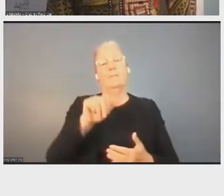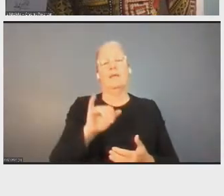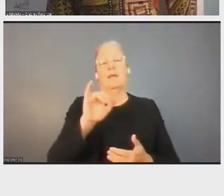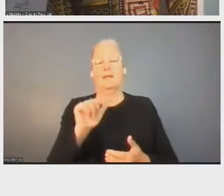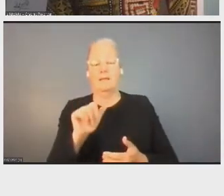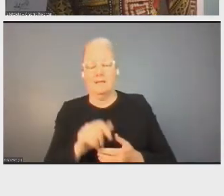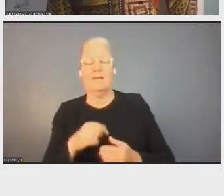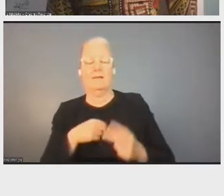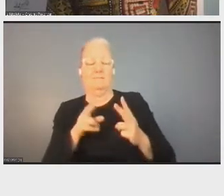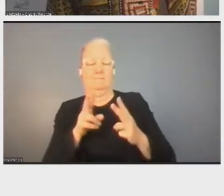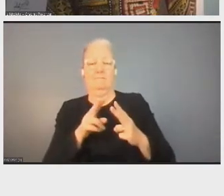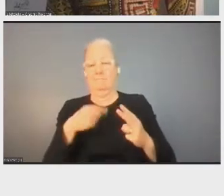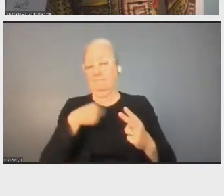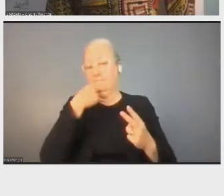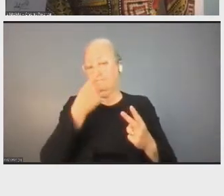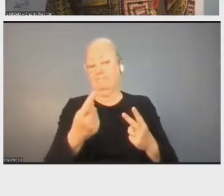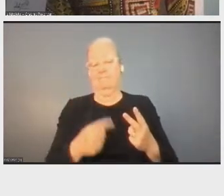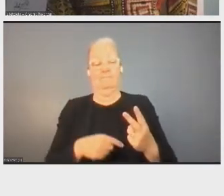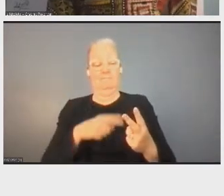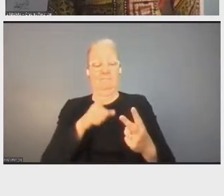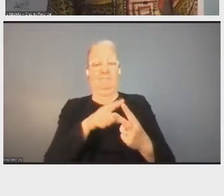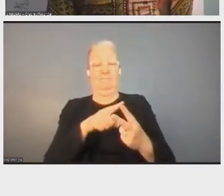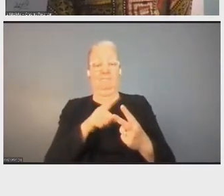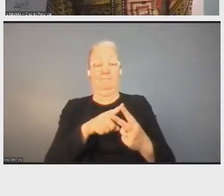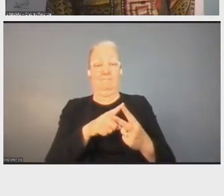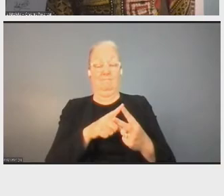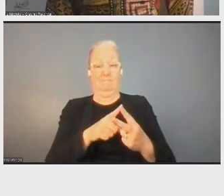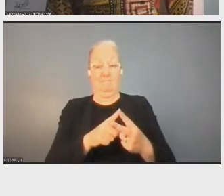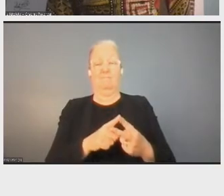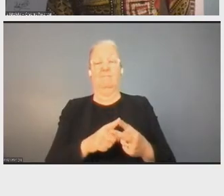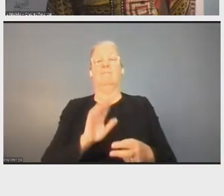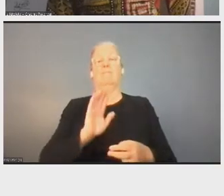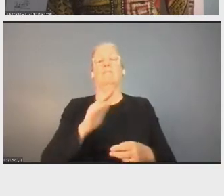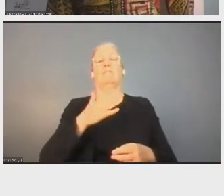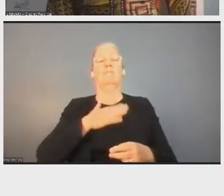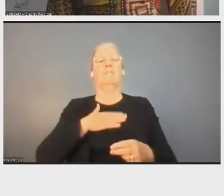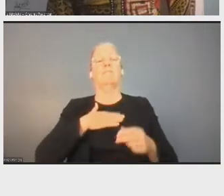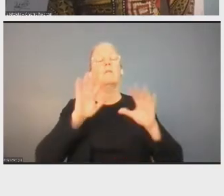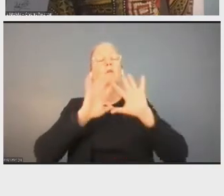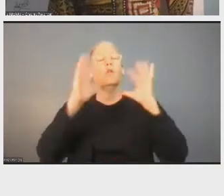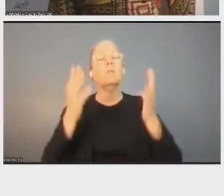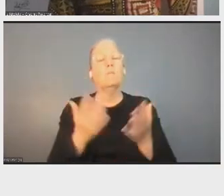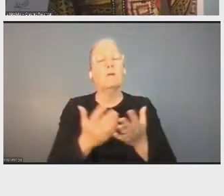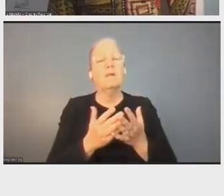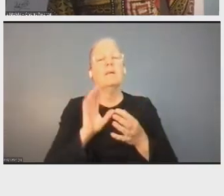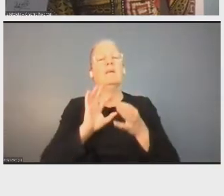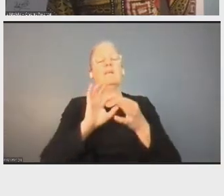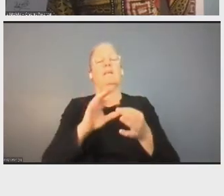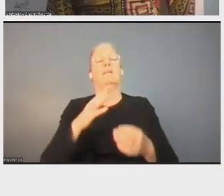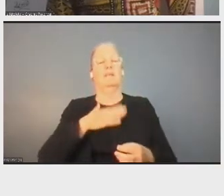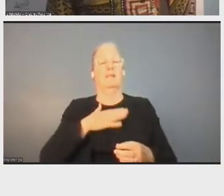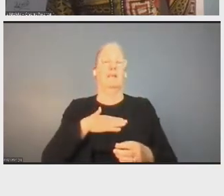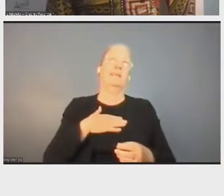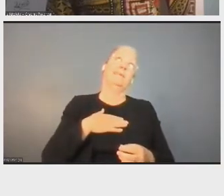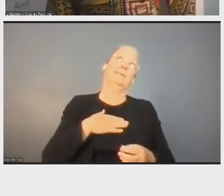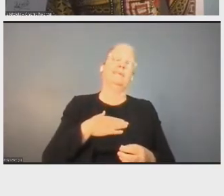first is that the investment that we're doing is now global in terms of diversity. Taking